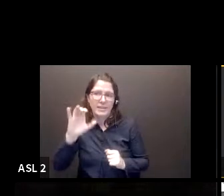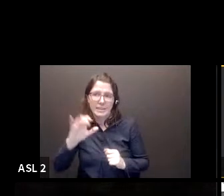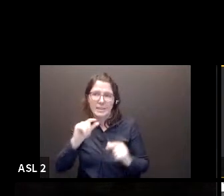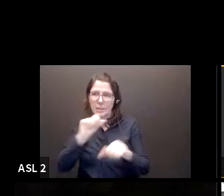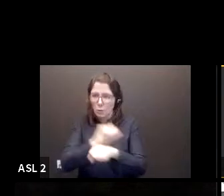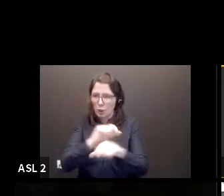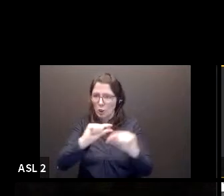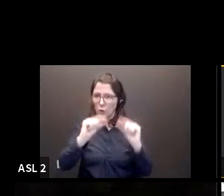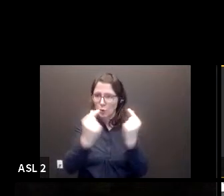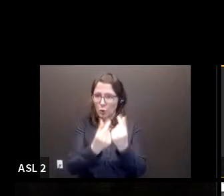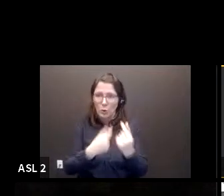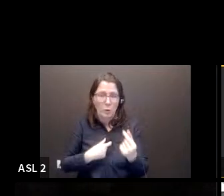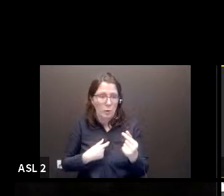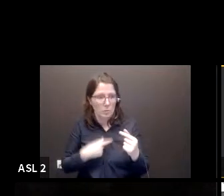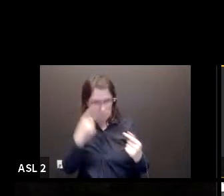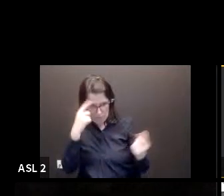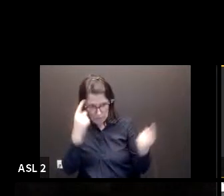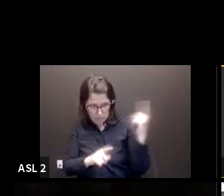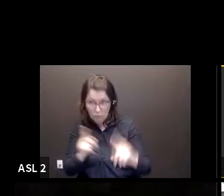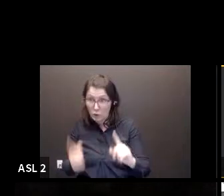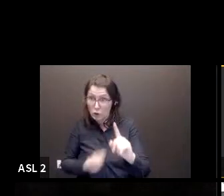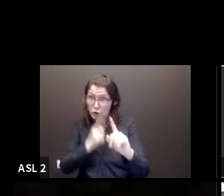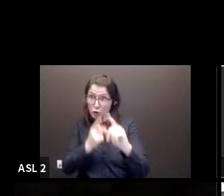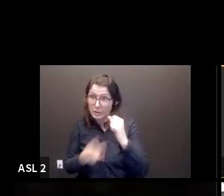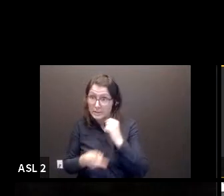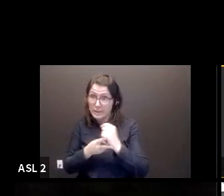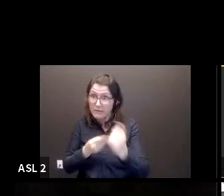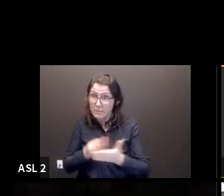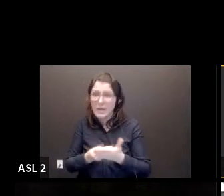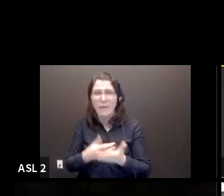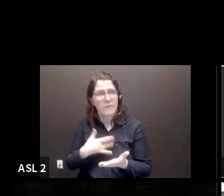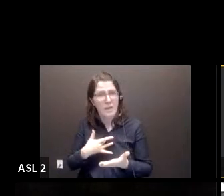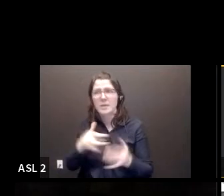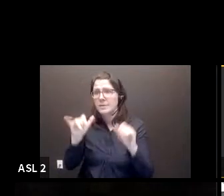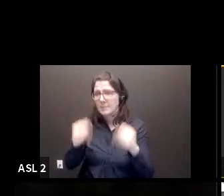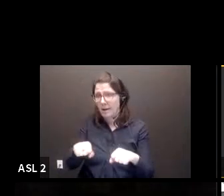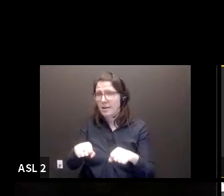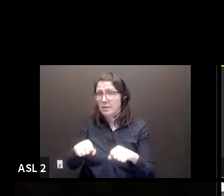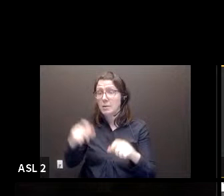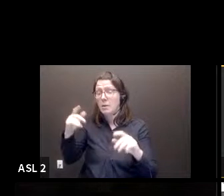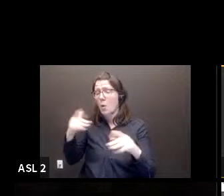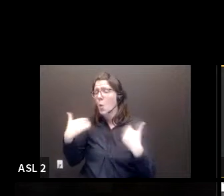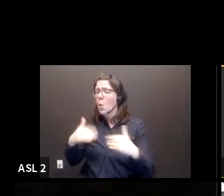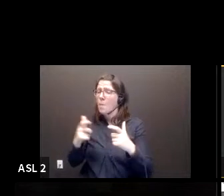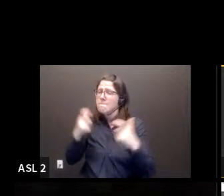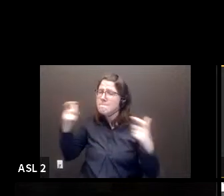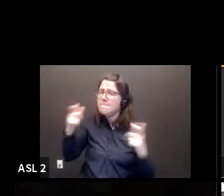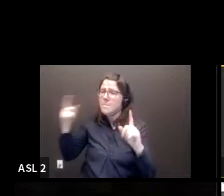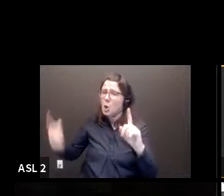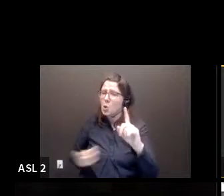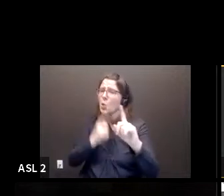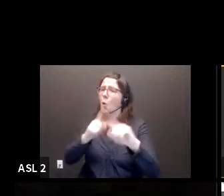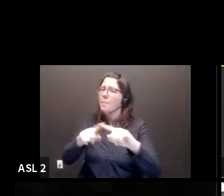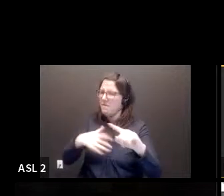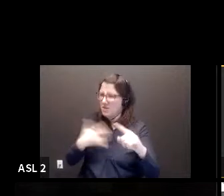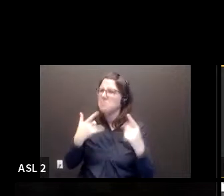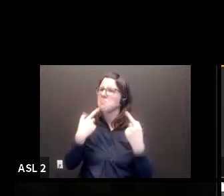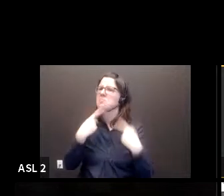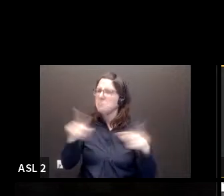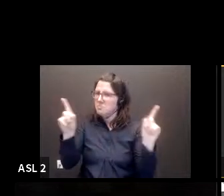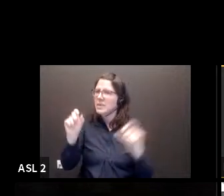do believe that they are achievable through the year in the work that we are going to do and have already started to undertake